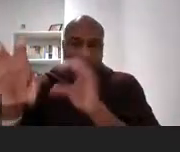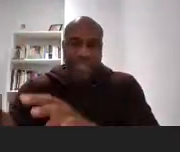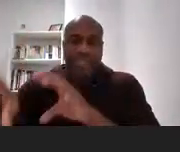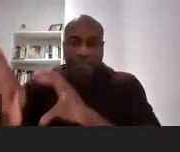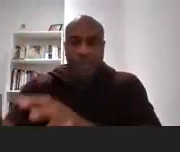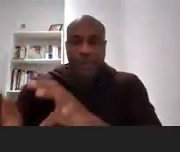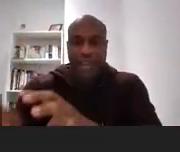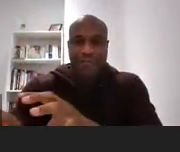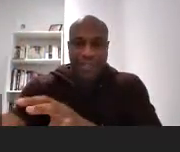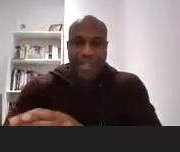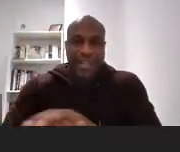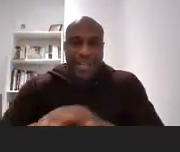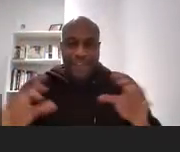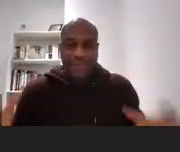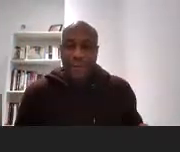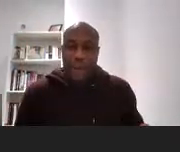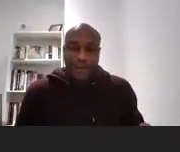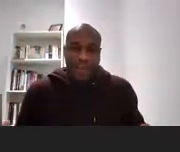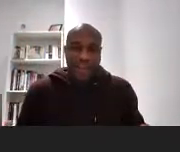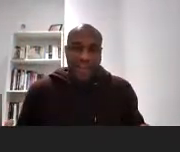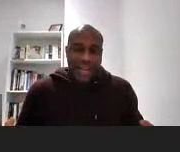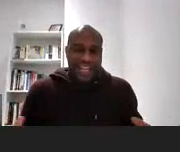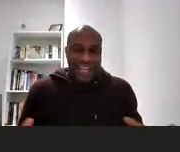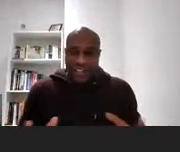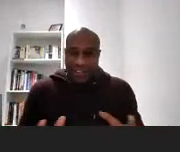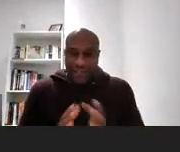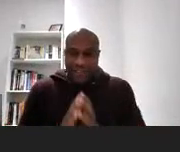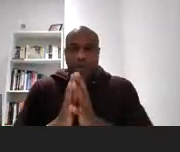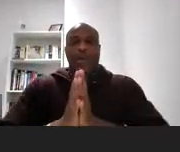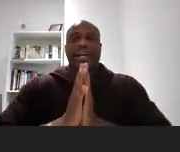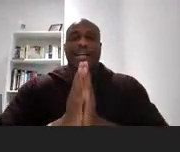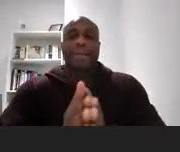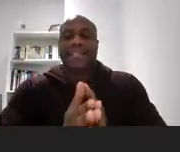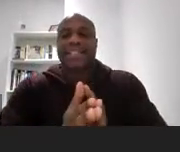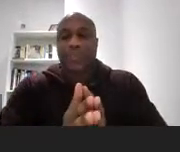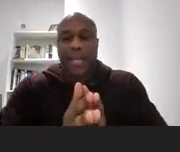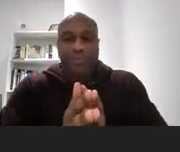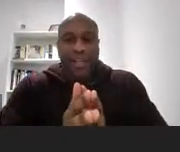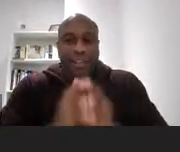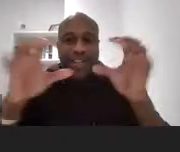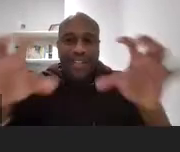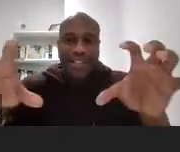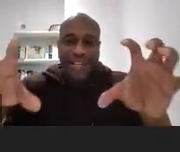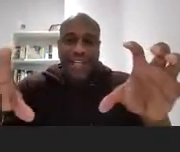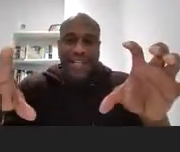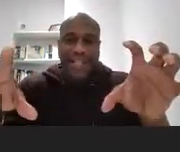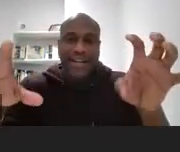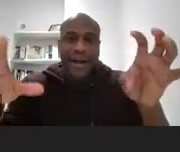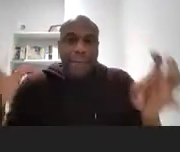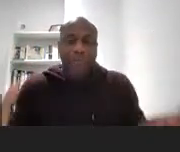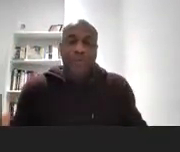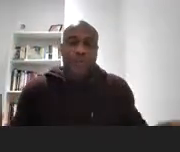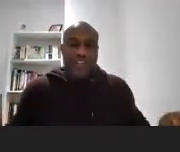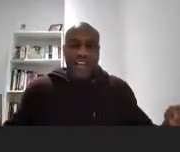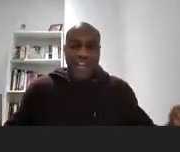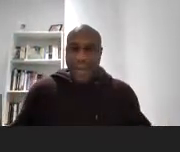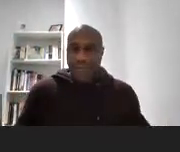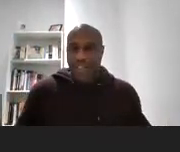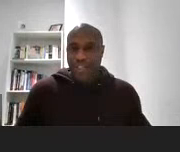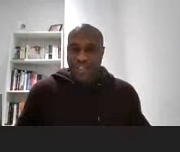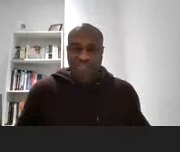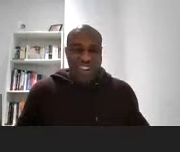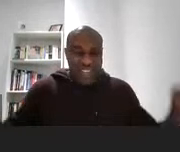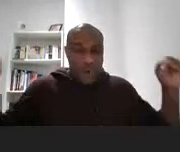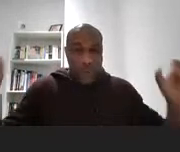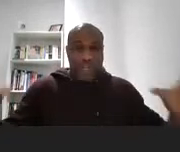model, the business model canvas. If you've not, then again, just a very quick glimpse into it. This is a model which